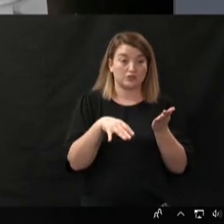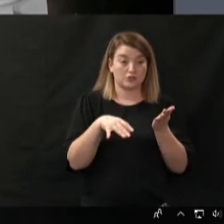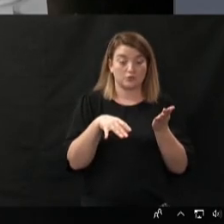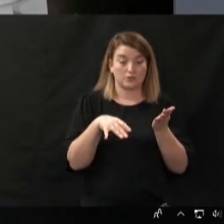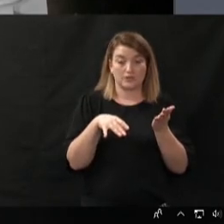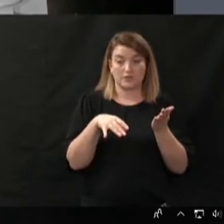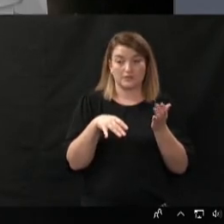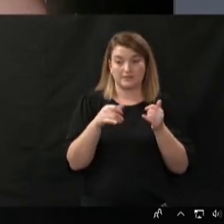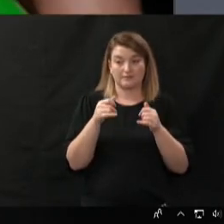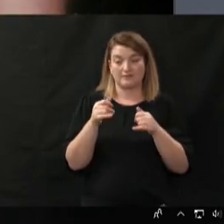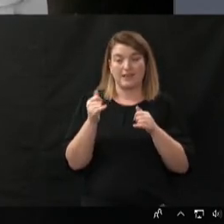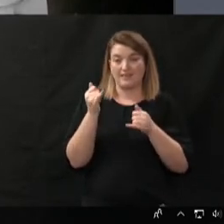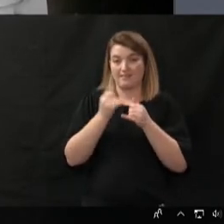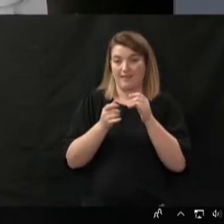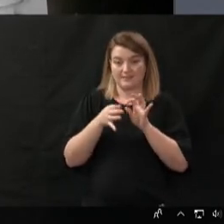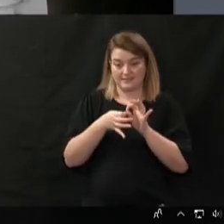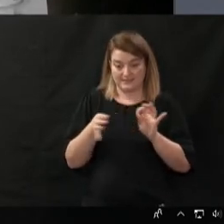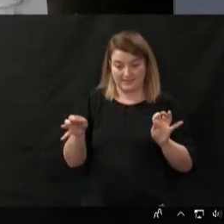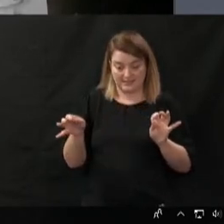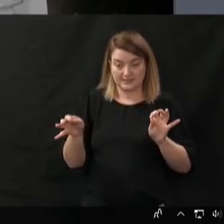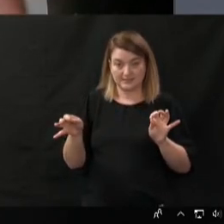edit that I will make.